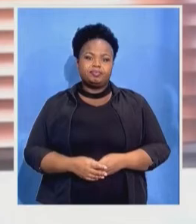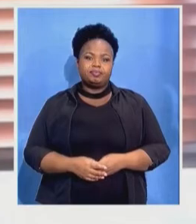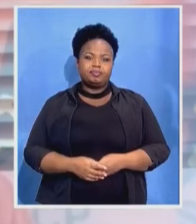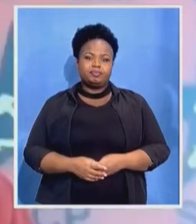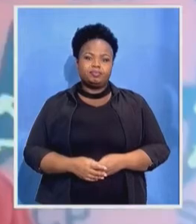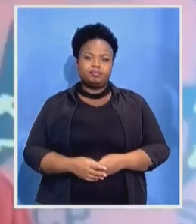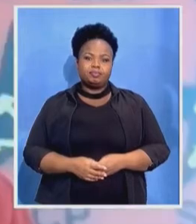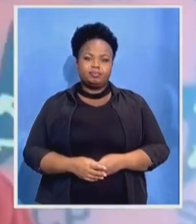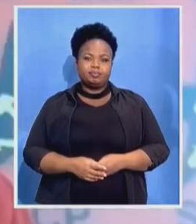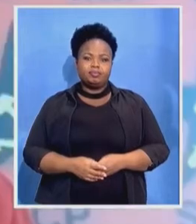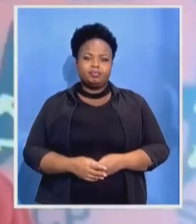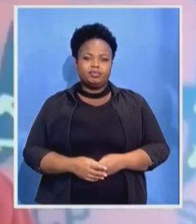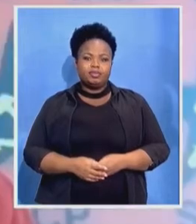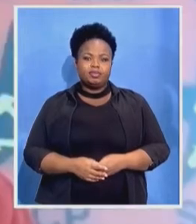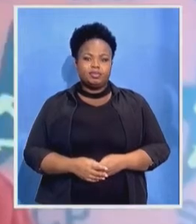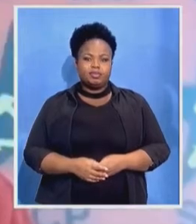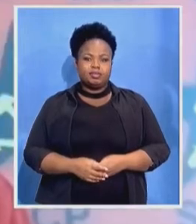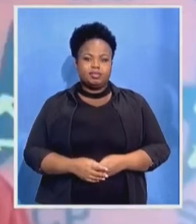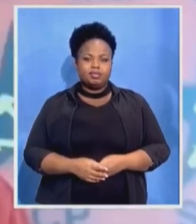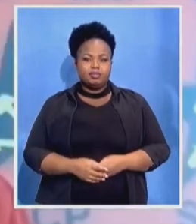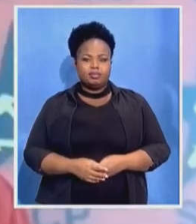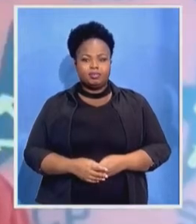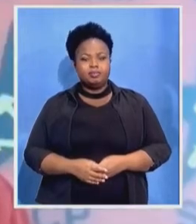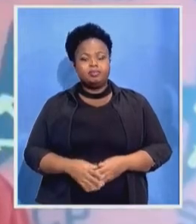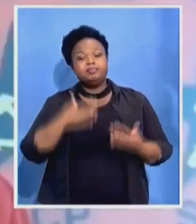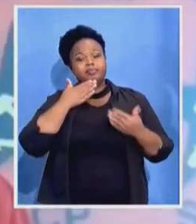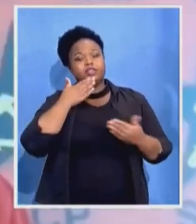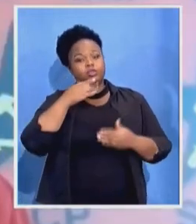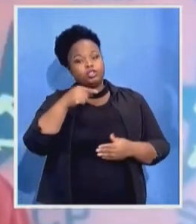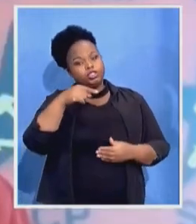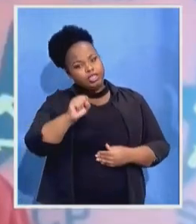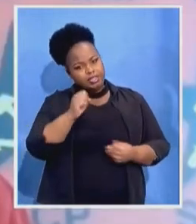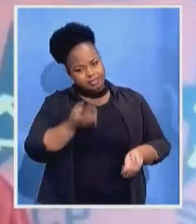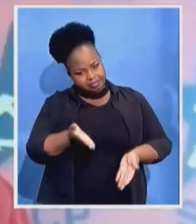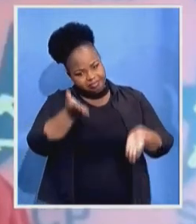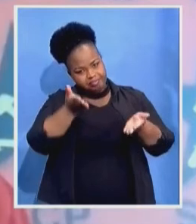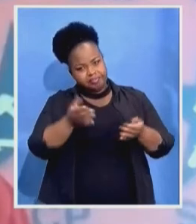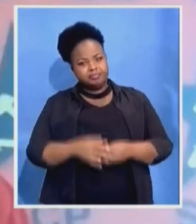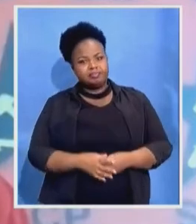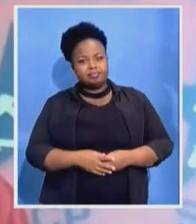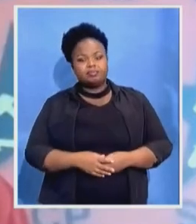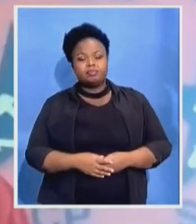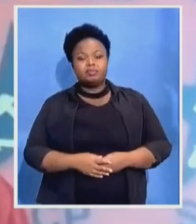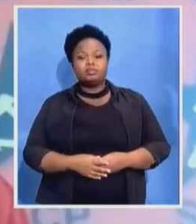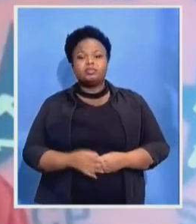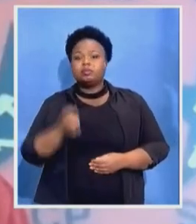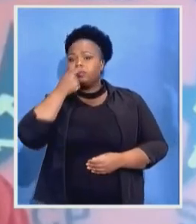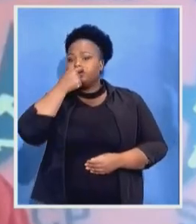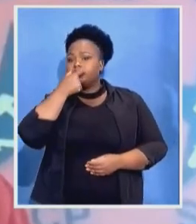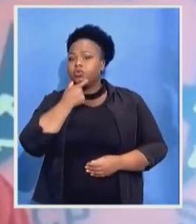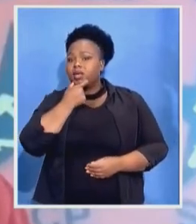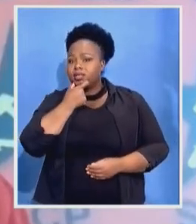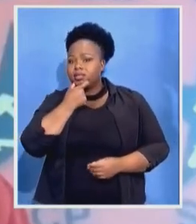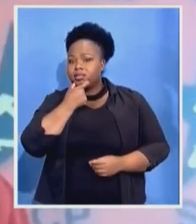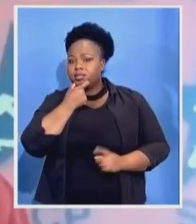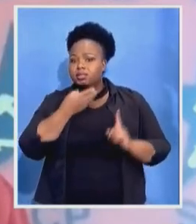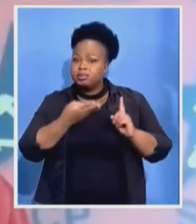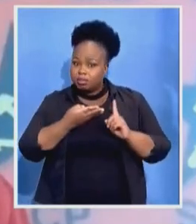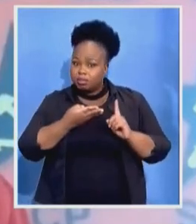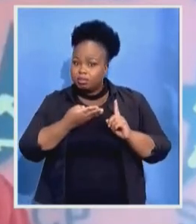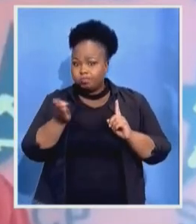Thank you, GS. The platform is yours. Comrades Tulas, Nessie, you are here. The platform is officially